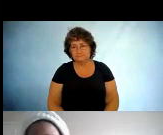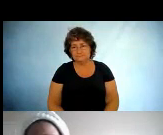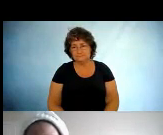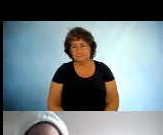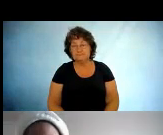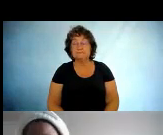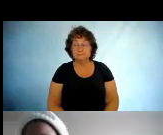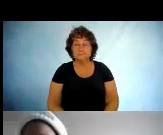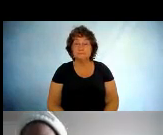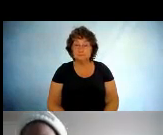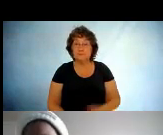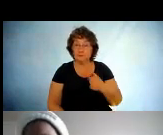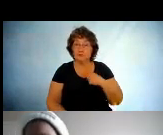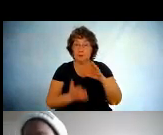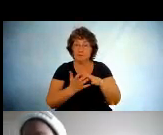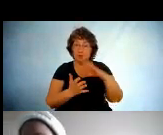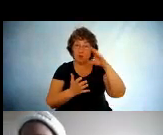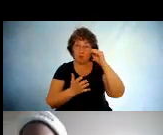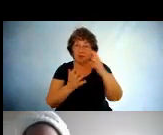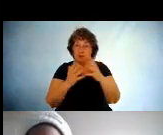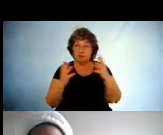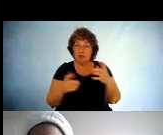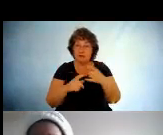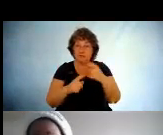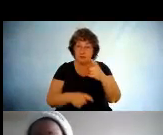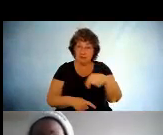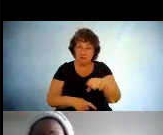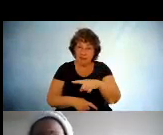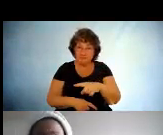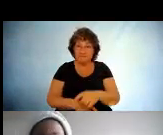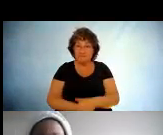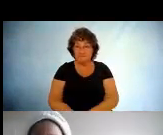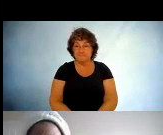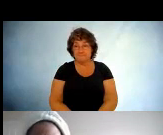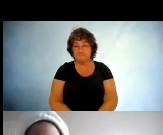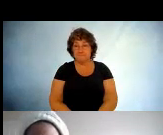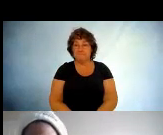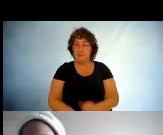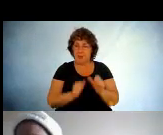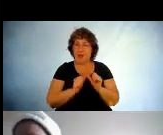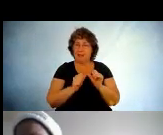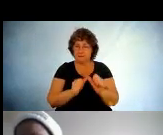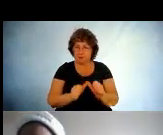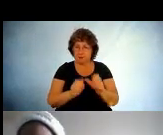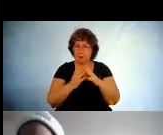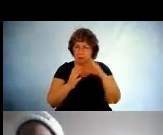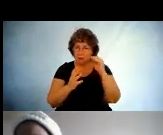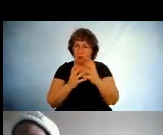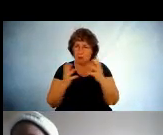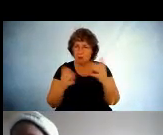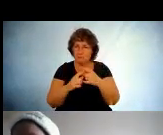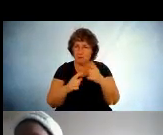So like I've learned a lot from them, and like I continue to learn a lot from them. So I'm